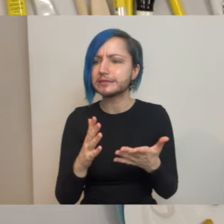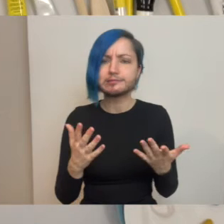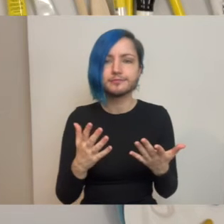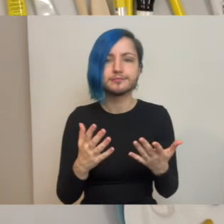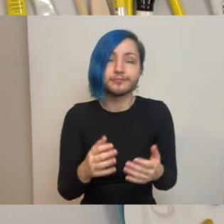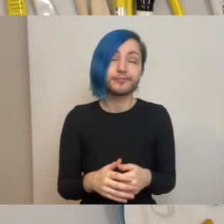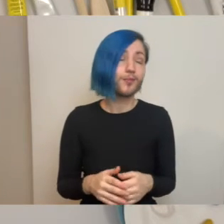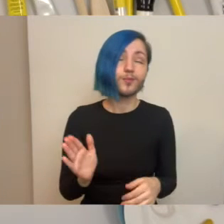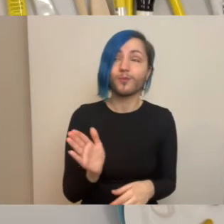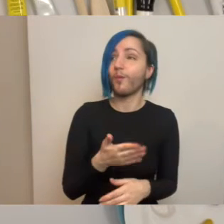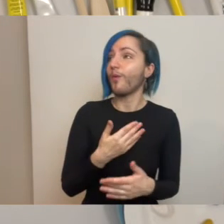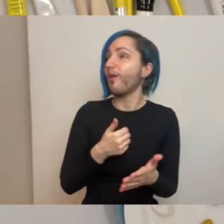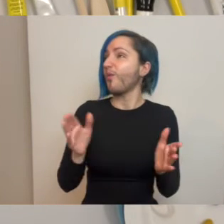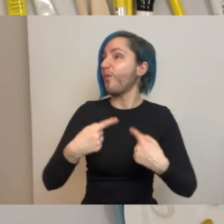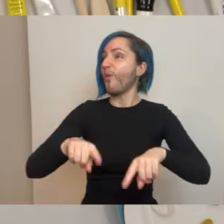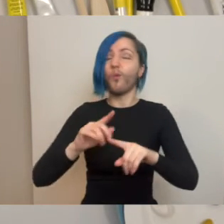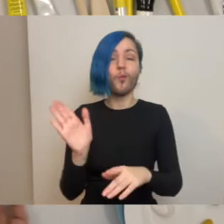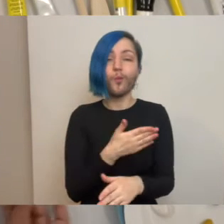like we all are.